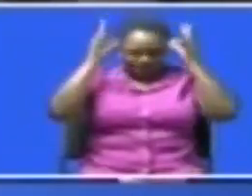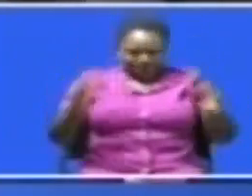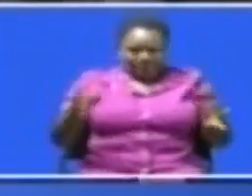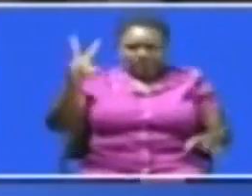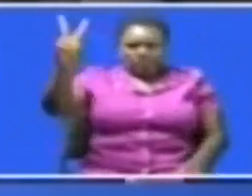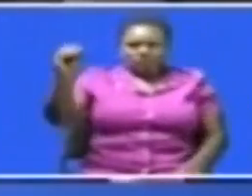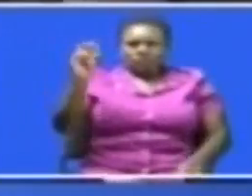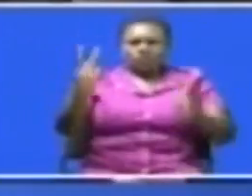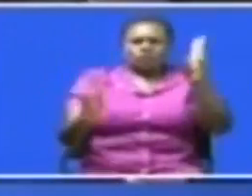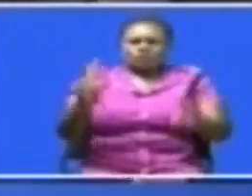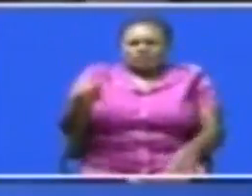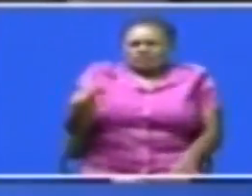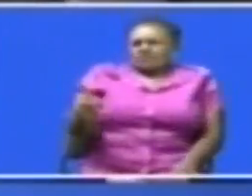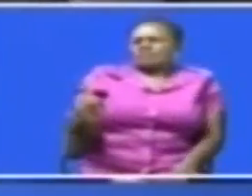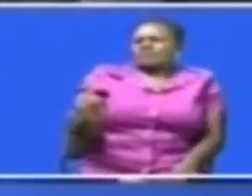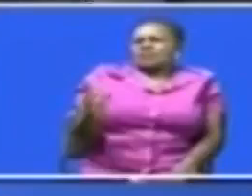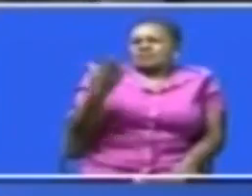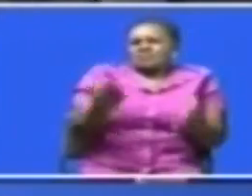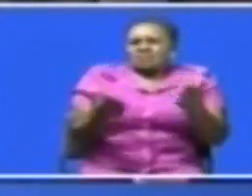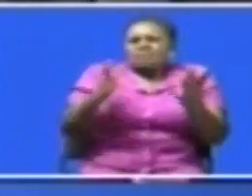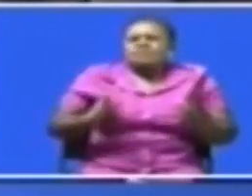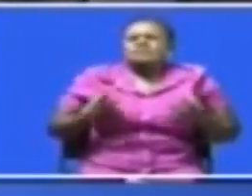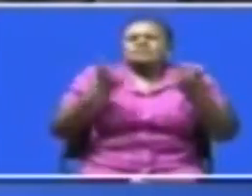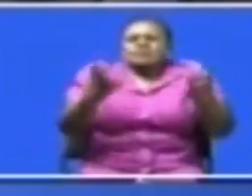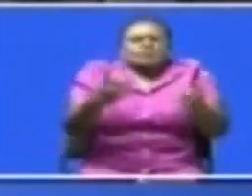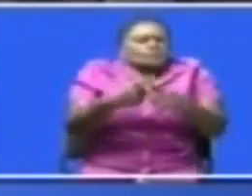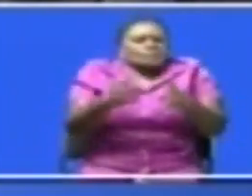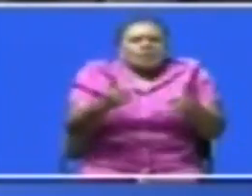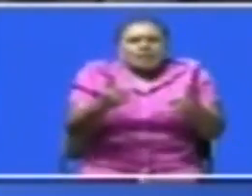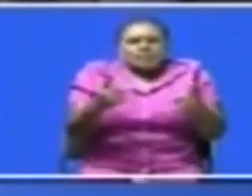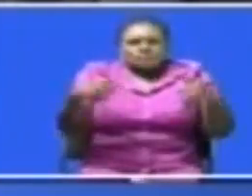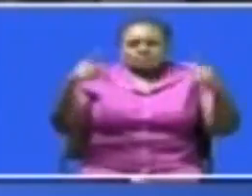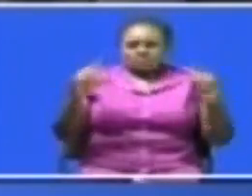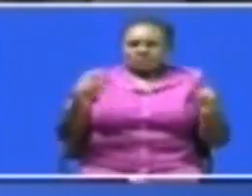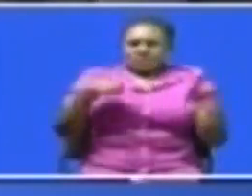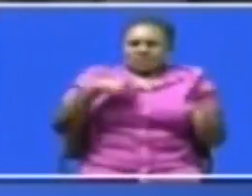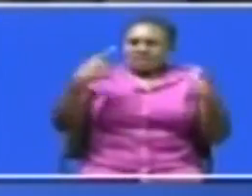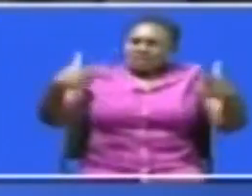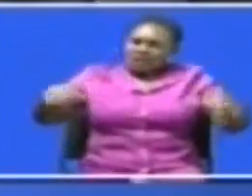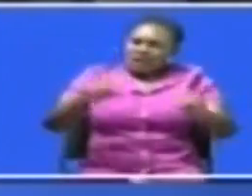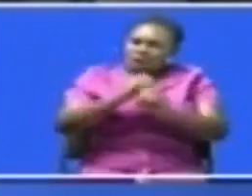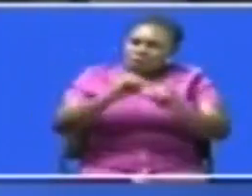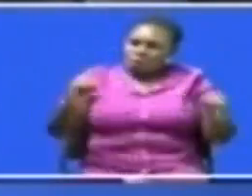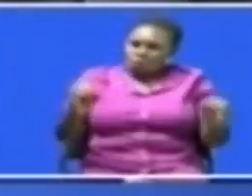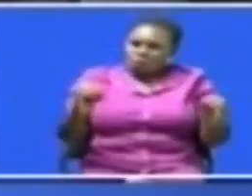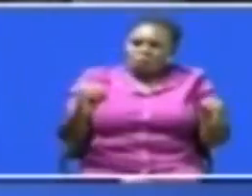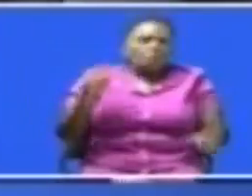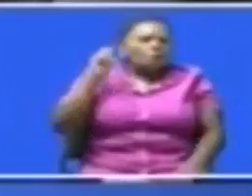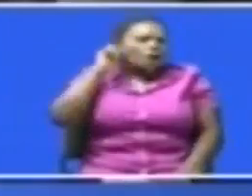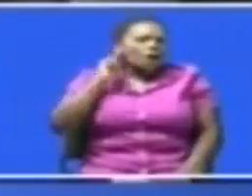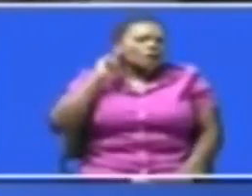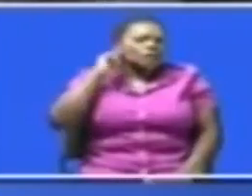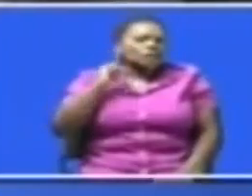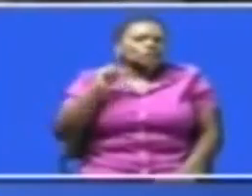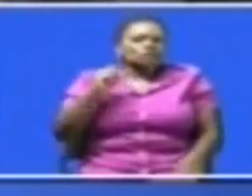2022. But for you, you may sacrifice him, but we will not sacrifice him. We will not allow you to sacrifice the Kalenjin